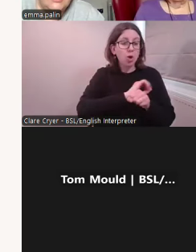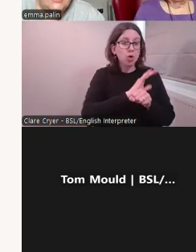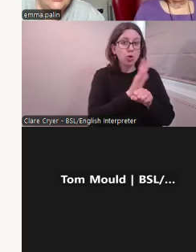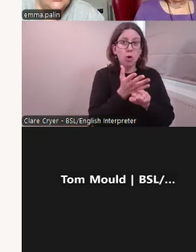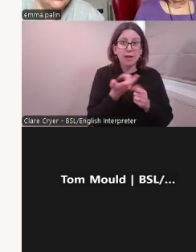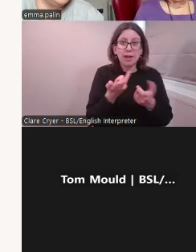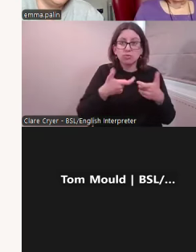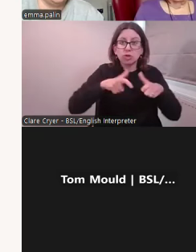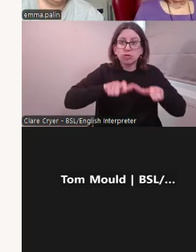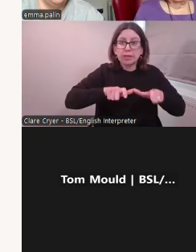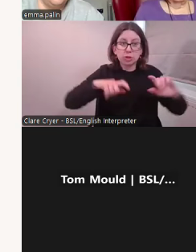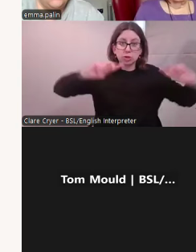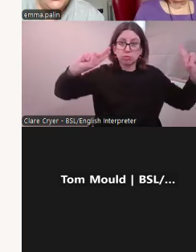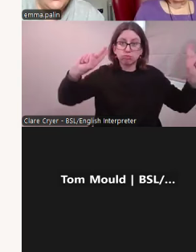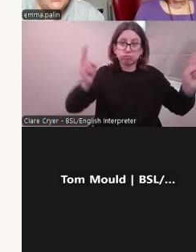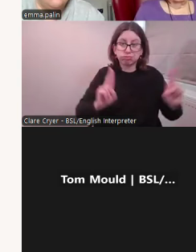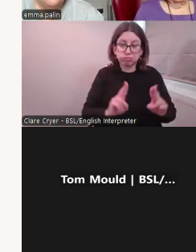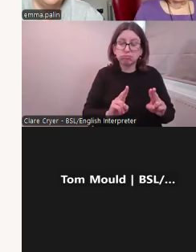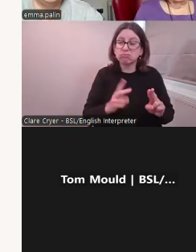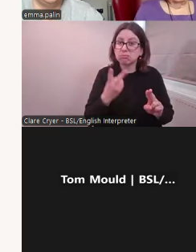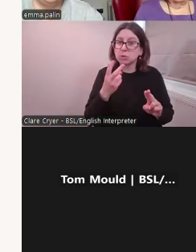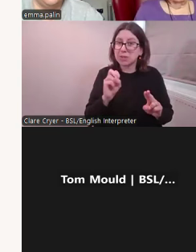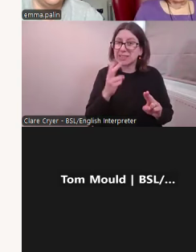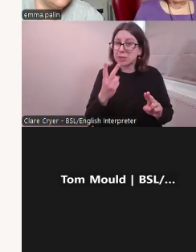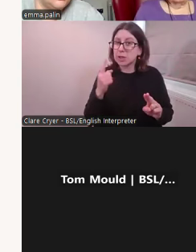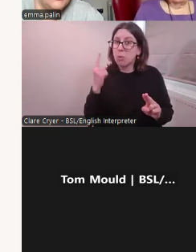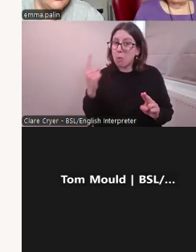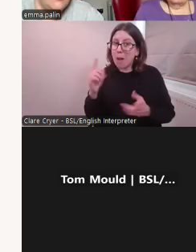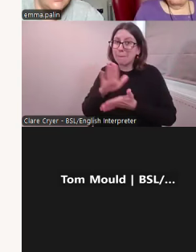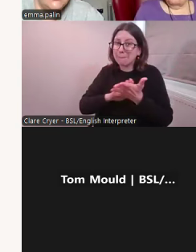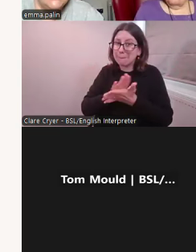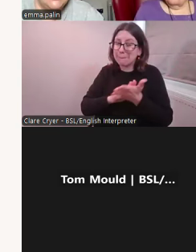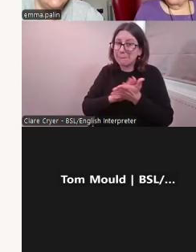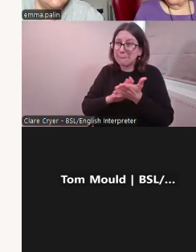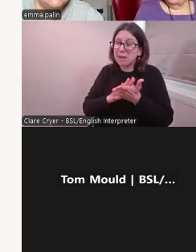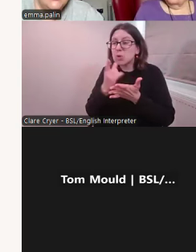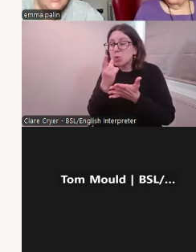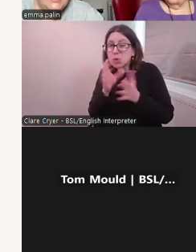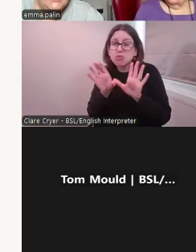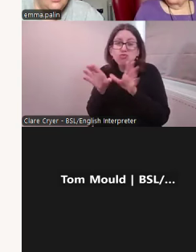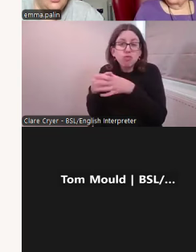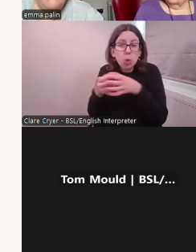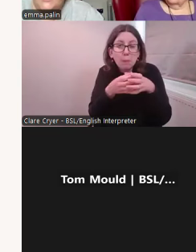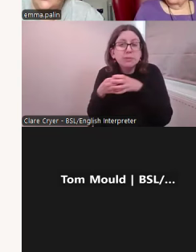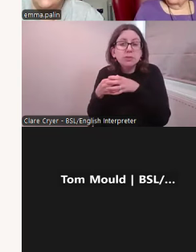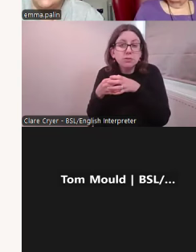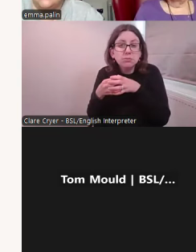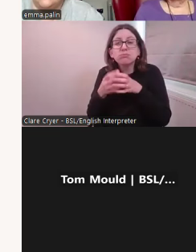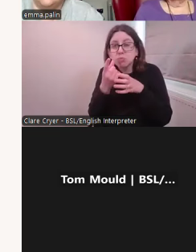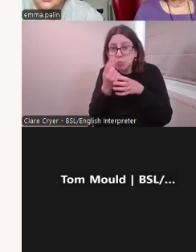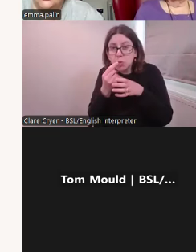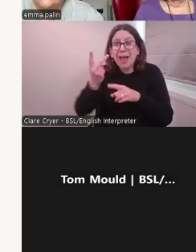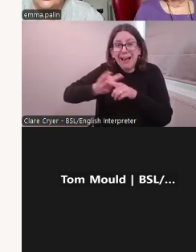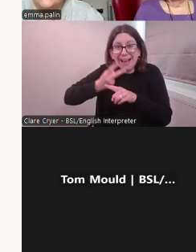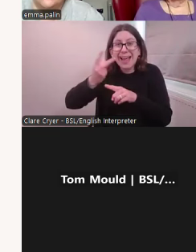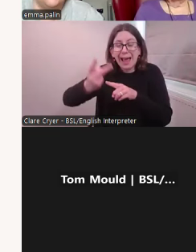in 2021, and we could have groups of customers, residents, tenants in our venues, in